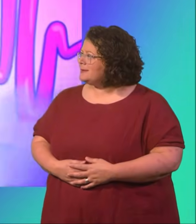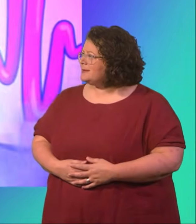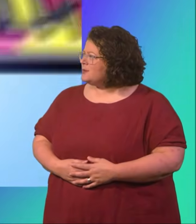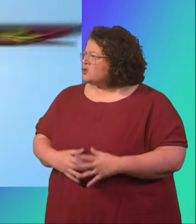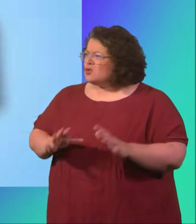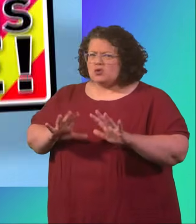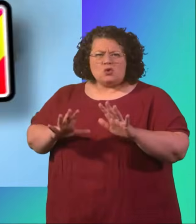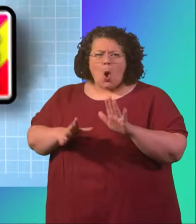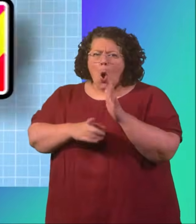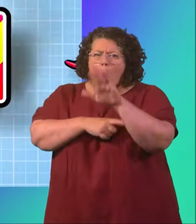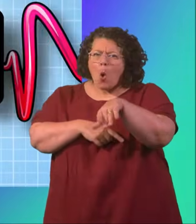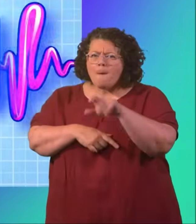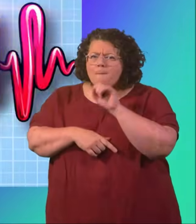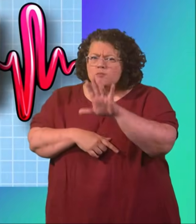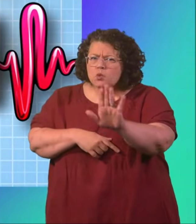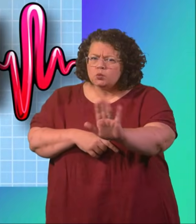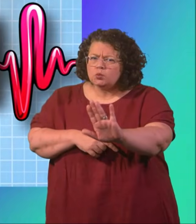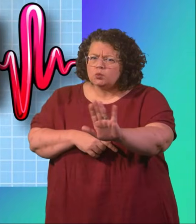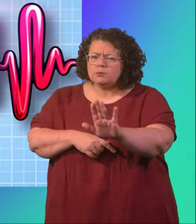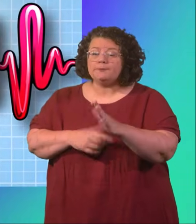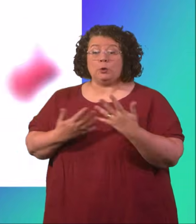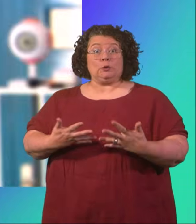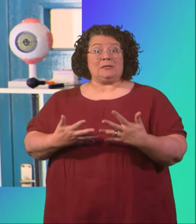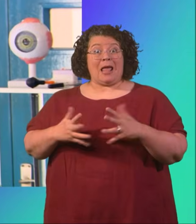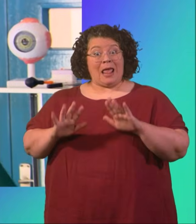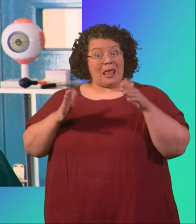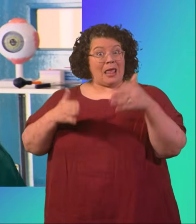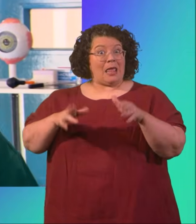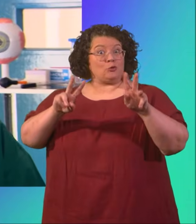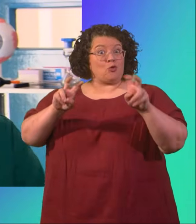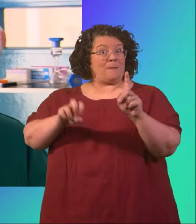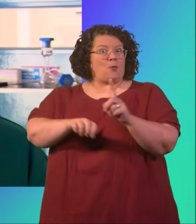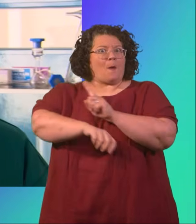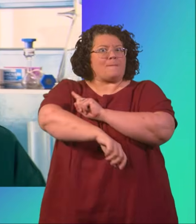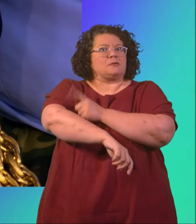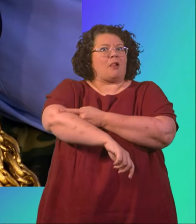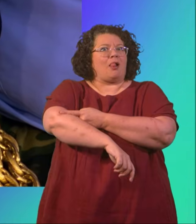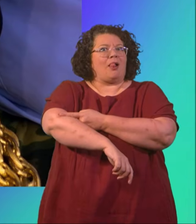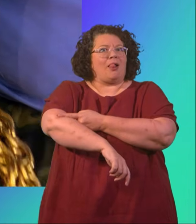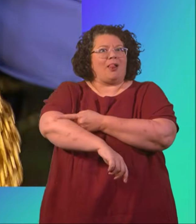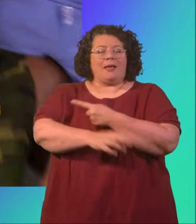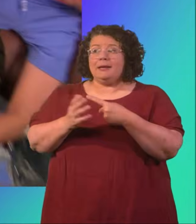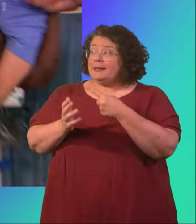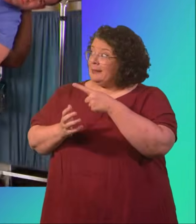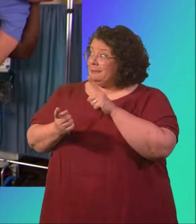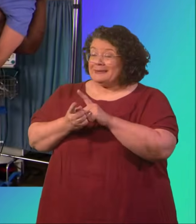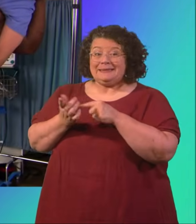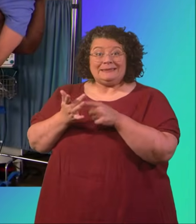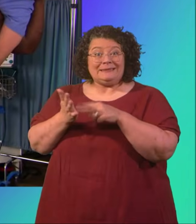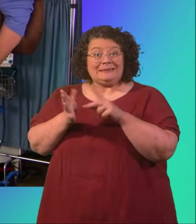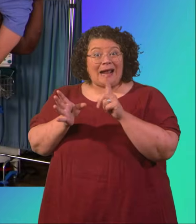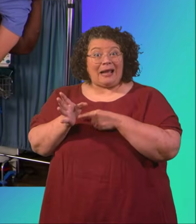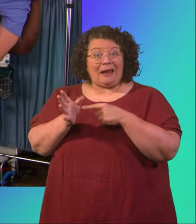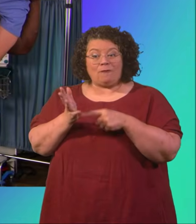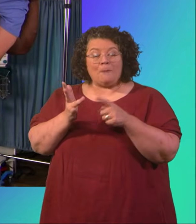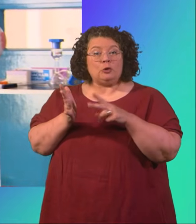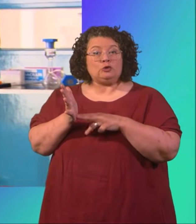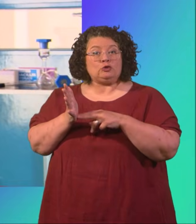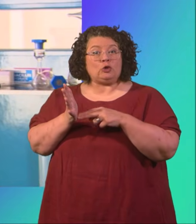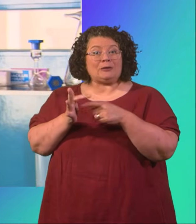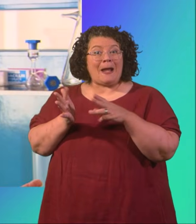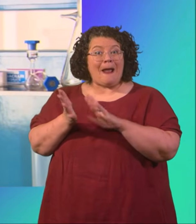any of this at home. Today, it's muscles. Meet Tiny from Tottenham. Yeah, we've already